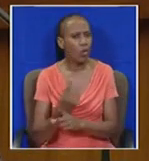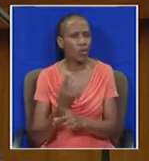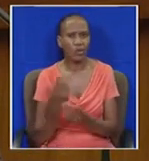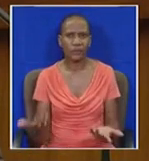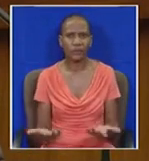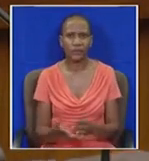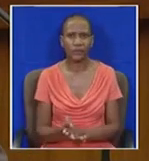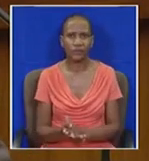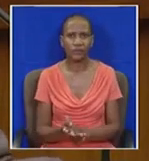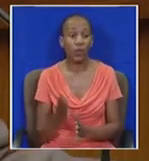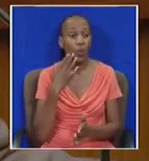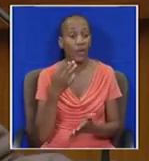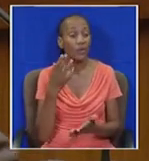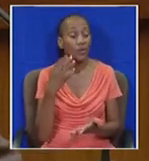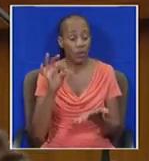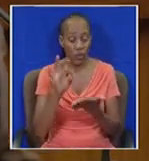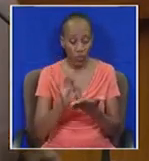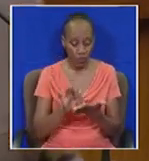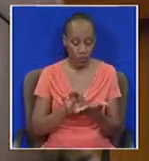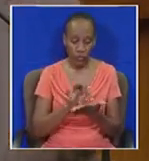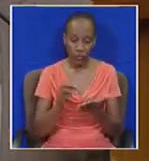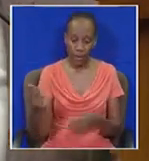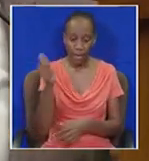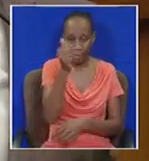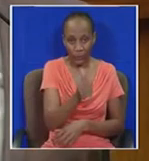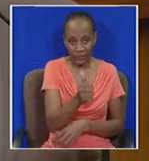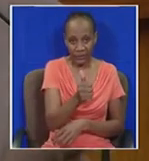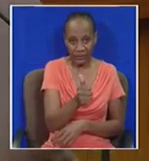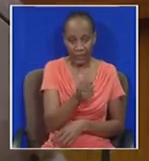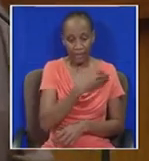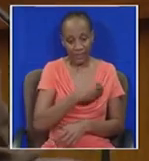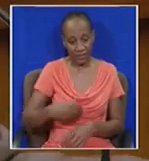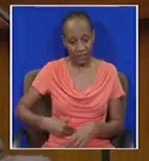on the election of the president, I listened to the Freedom Front Plus.